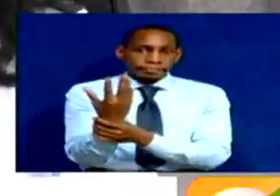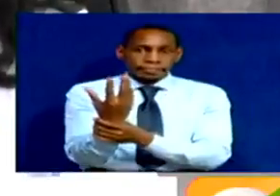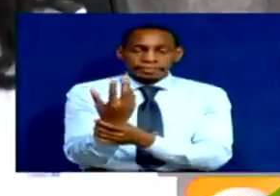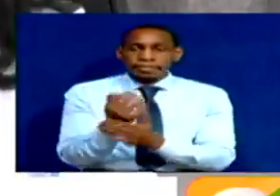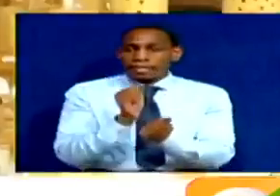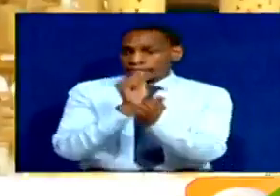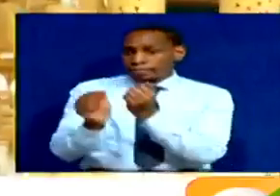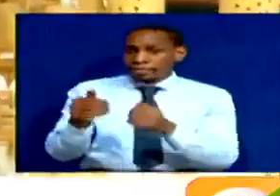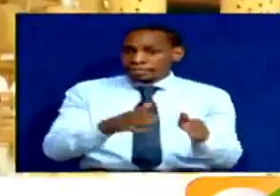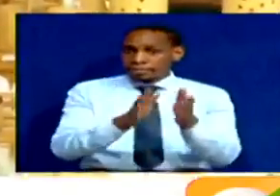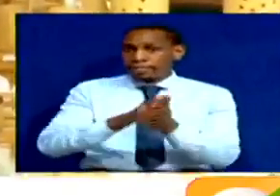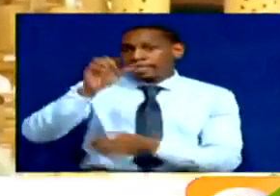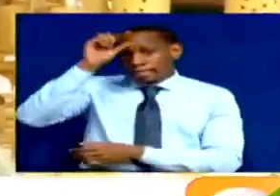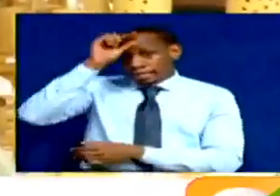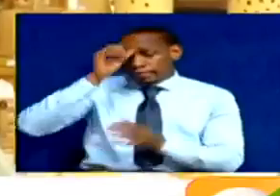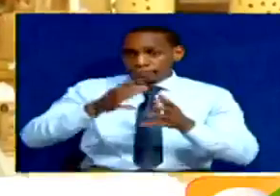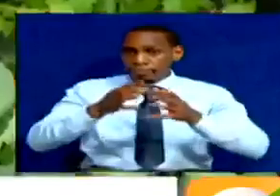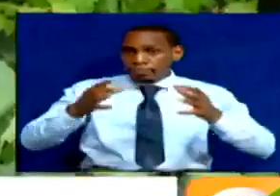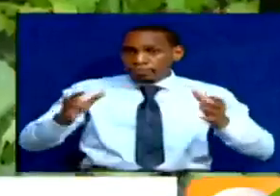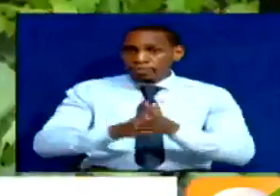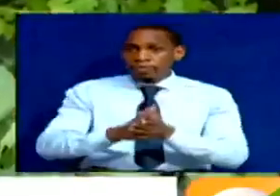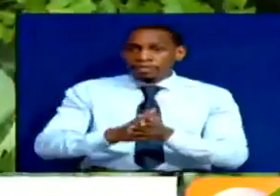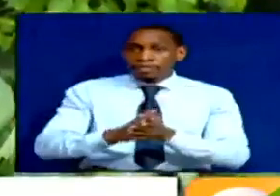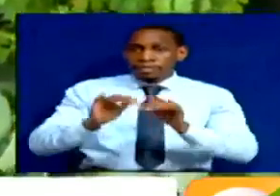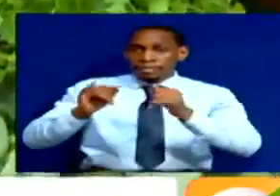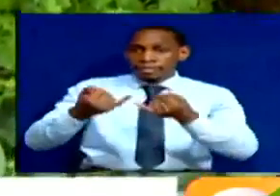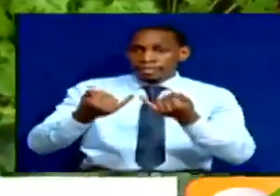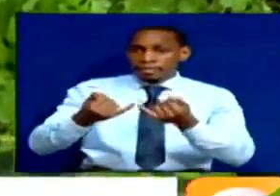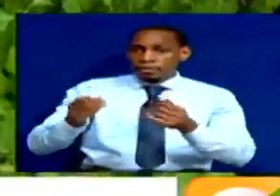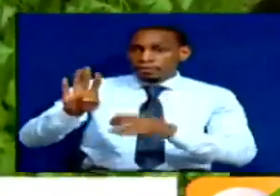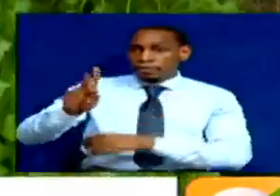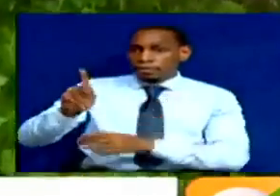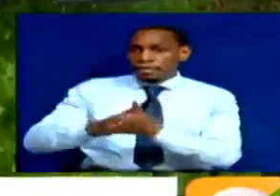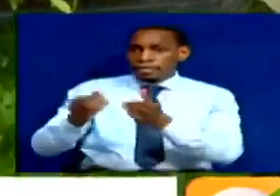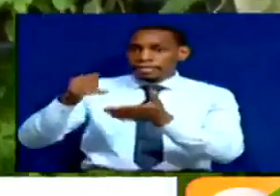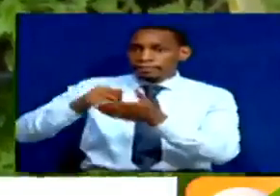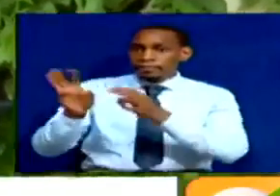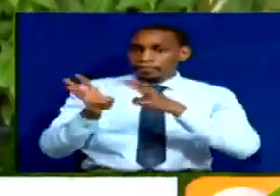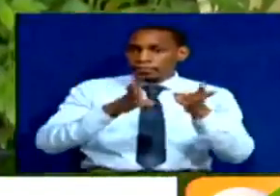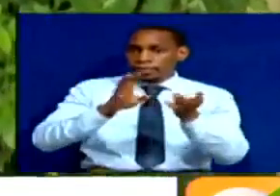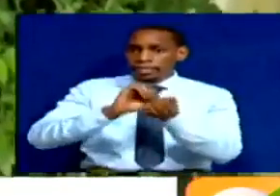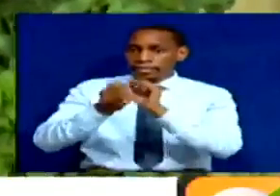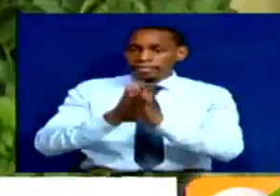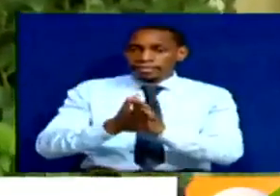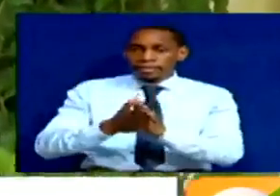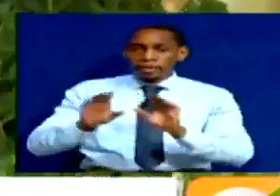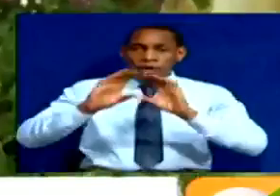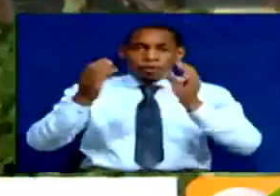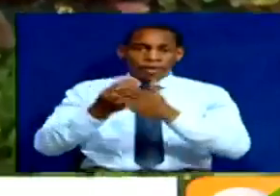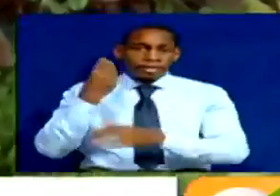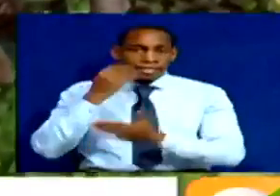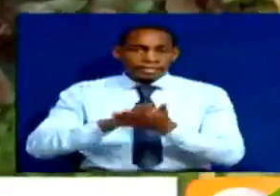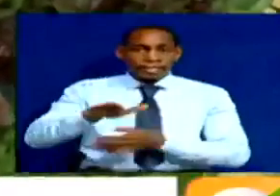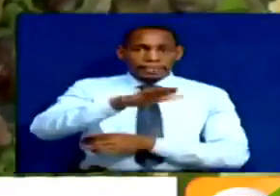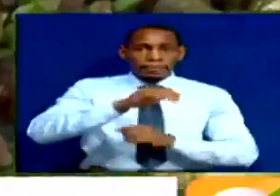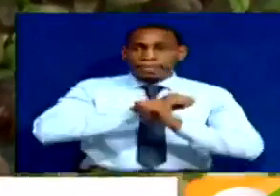a punishment tool. The government has expanded the scope of the new 4K club to cover climate change, novel diseases,